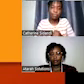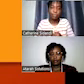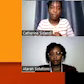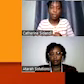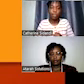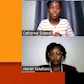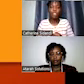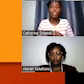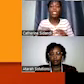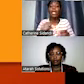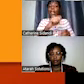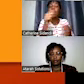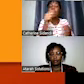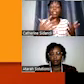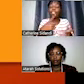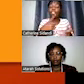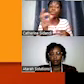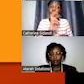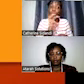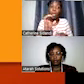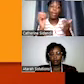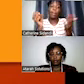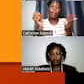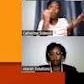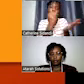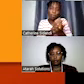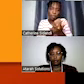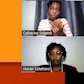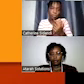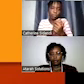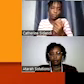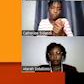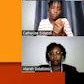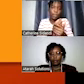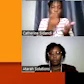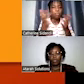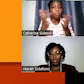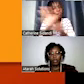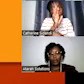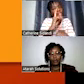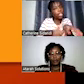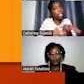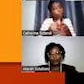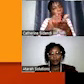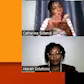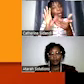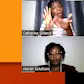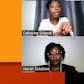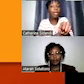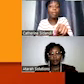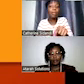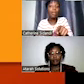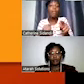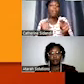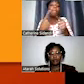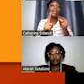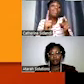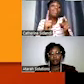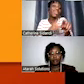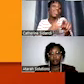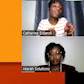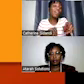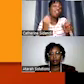seek employment very soon. Either it could be full-time or part-time, but in case you have the job, talk to